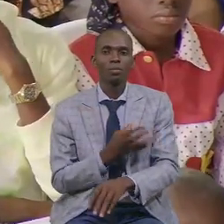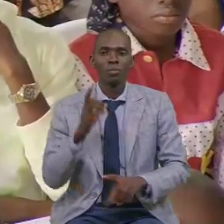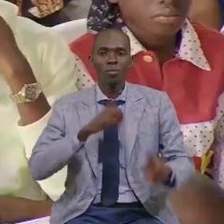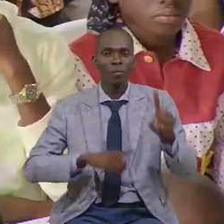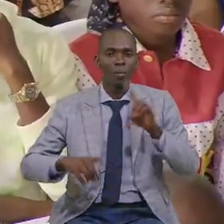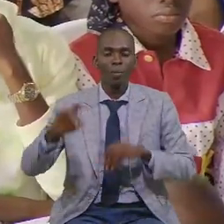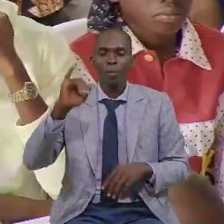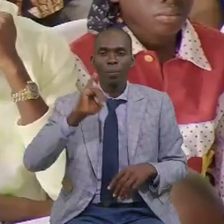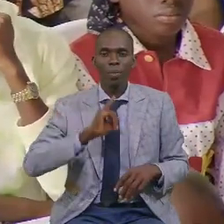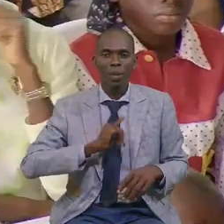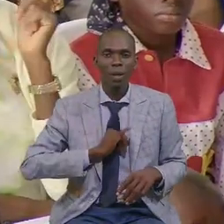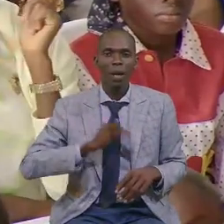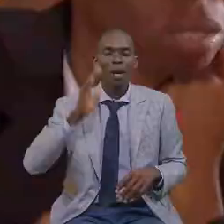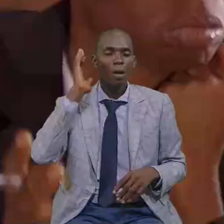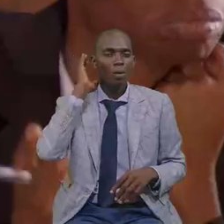will master it.